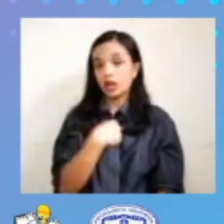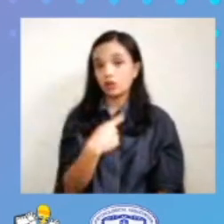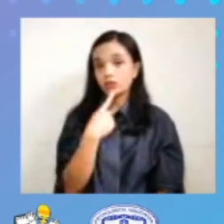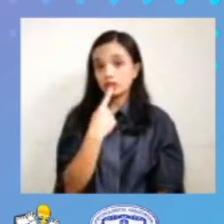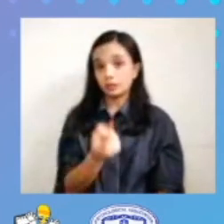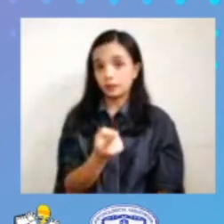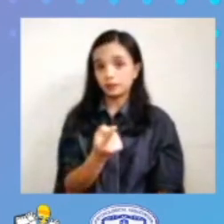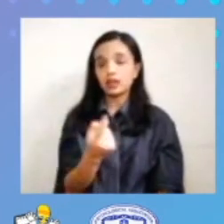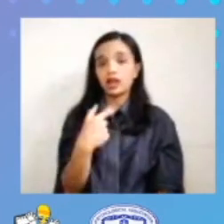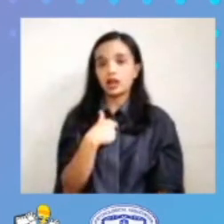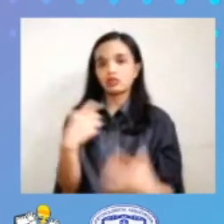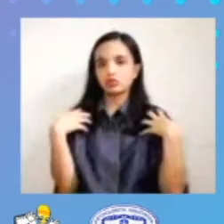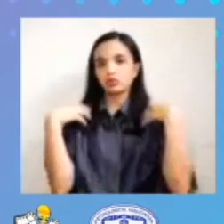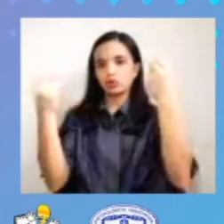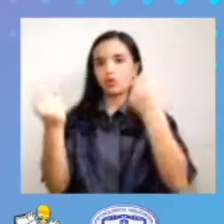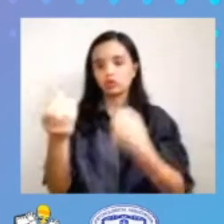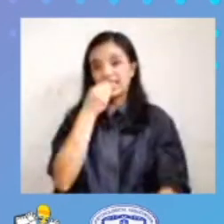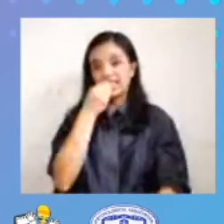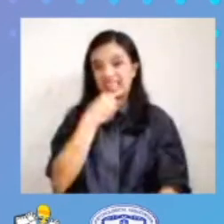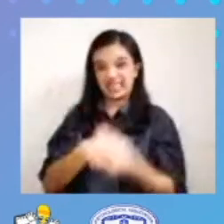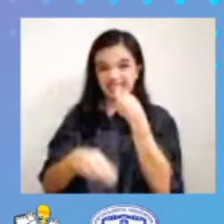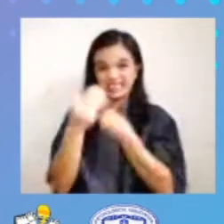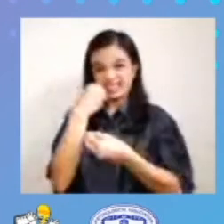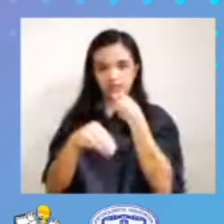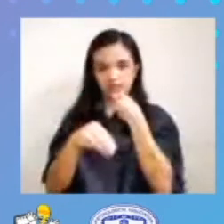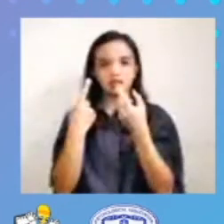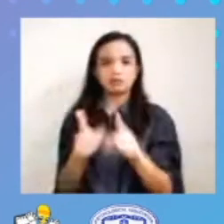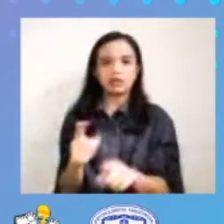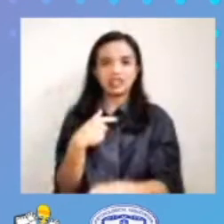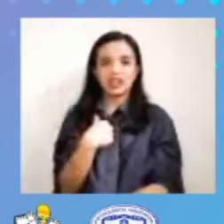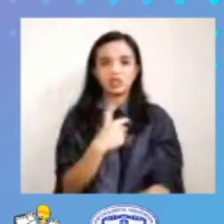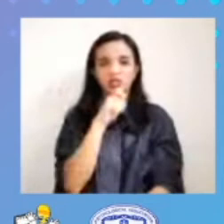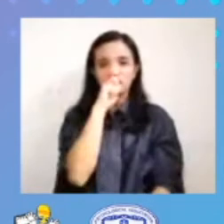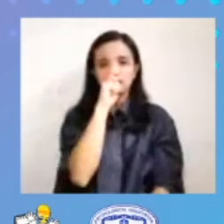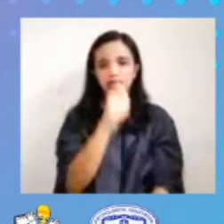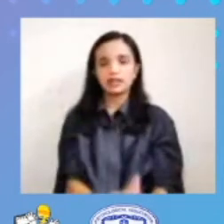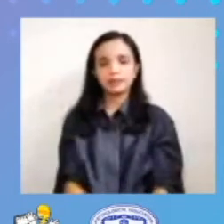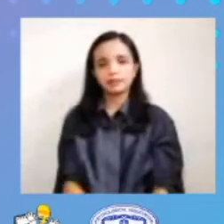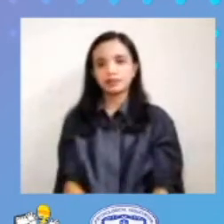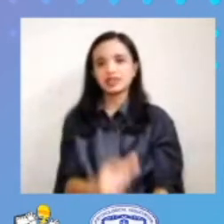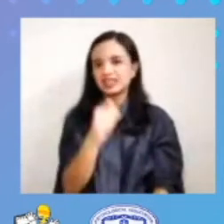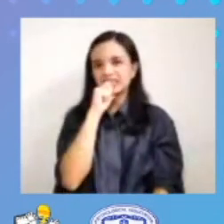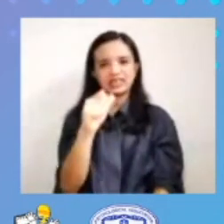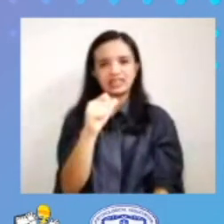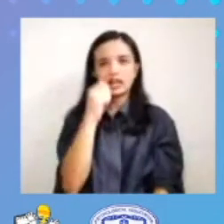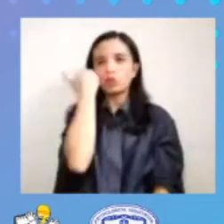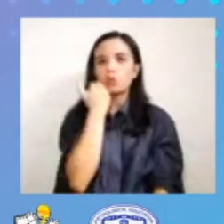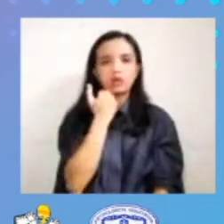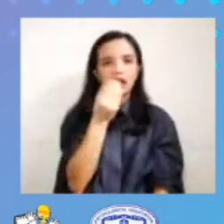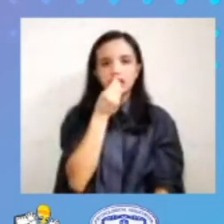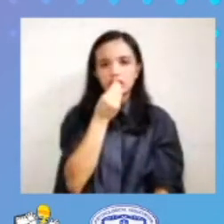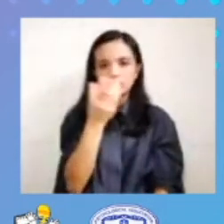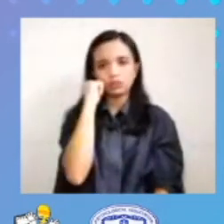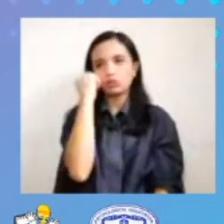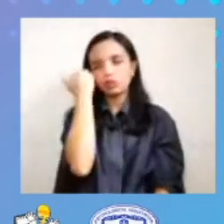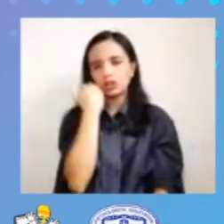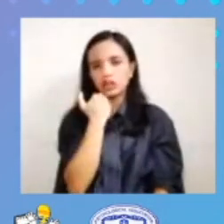weight because, well, my reason was not so that I could have lots of muscles or anything. Actually, my reason was because yung